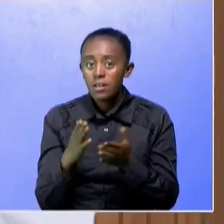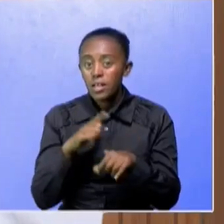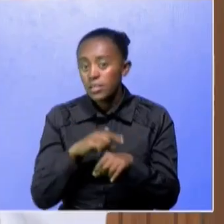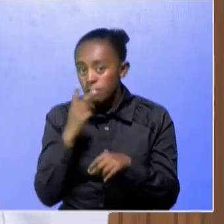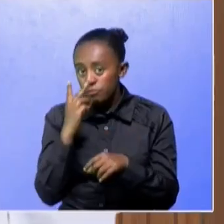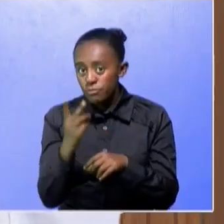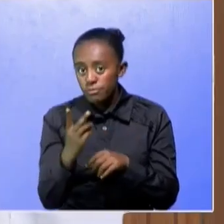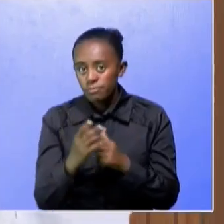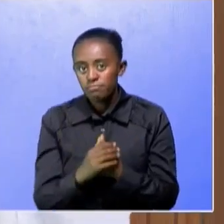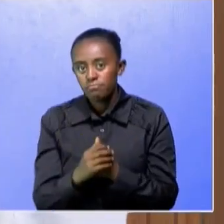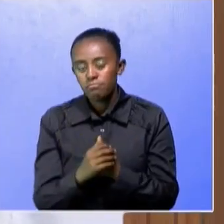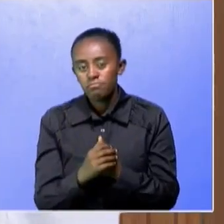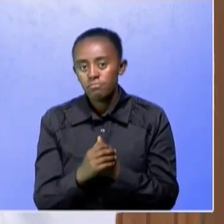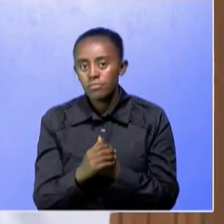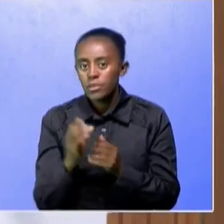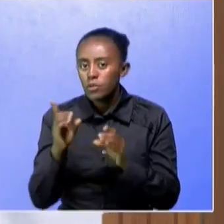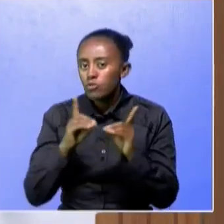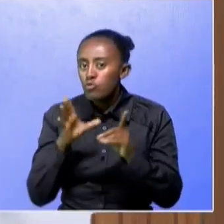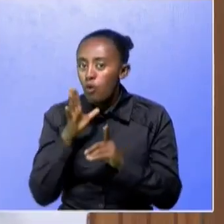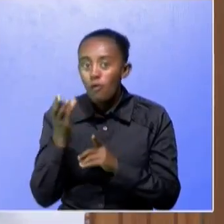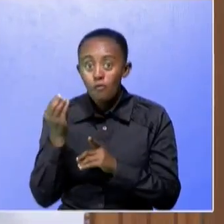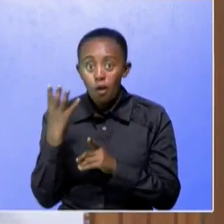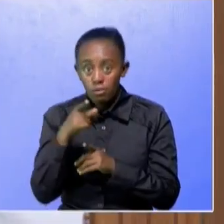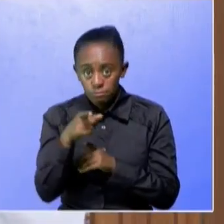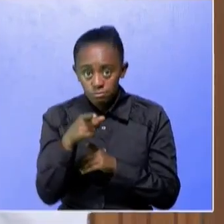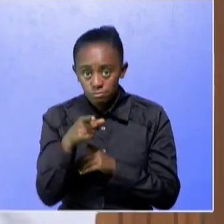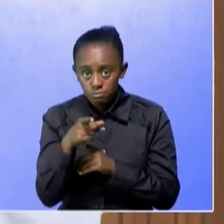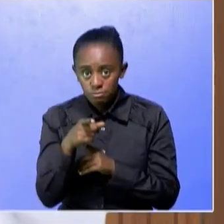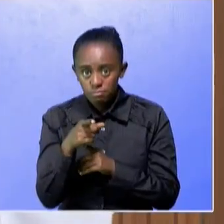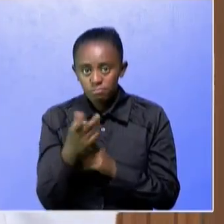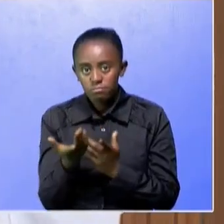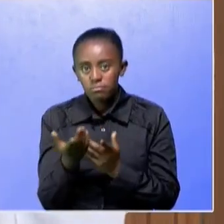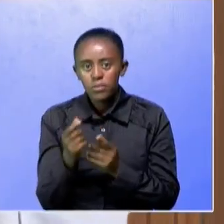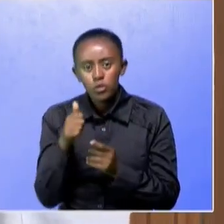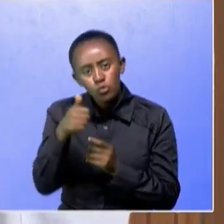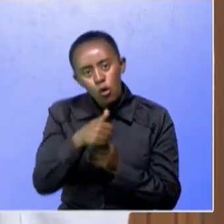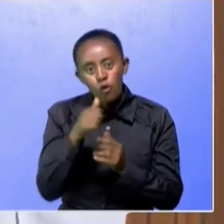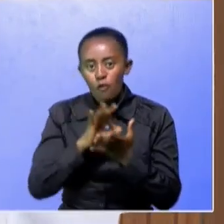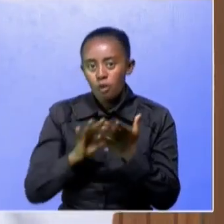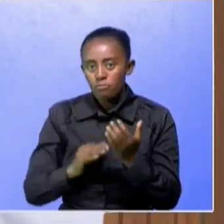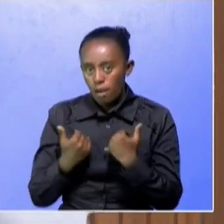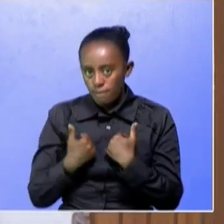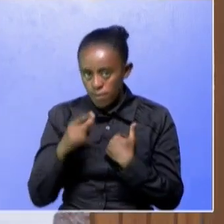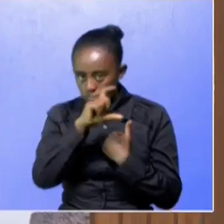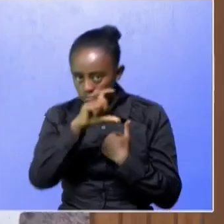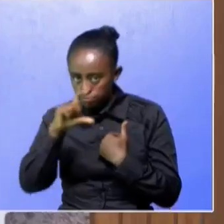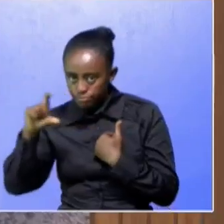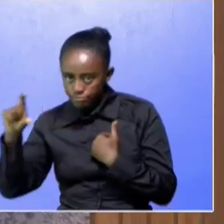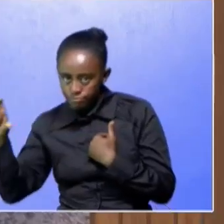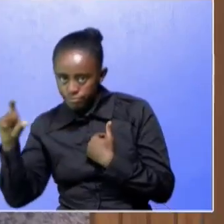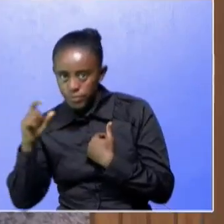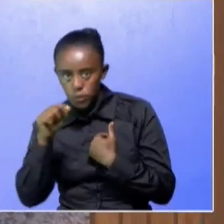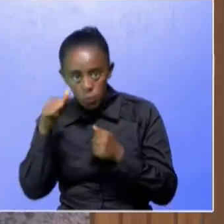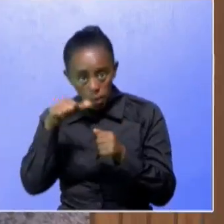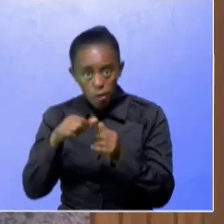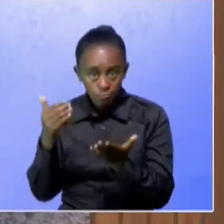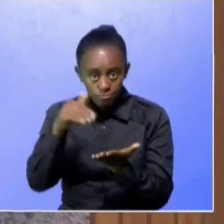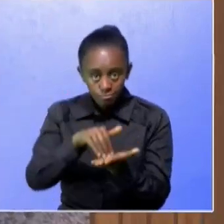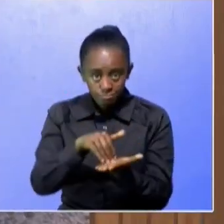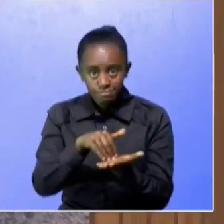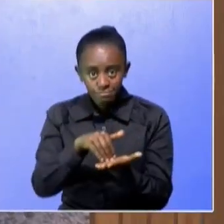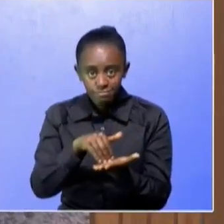tense. So don't forget that type 2 conditional tense has its own forms too. To remind you again, those